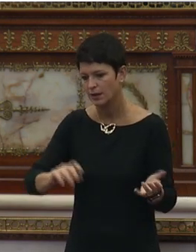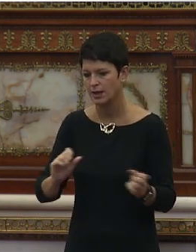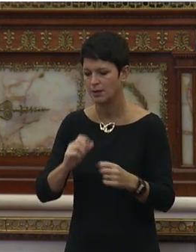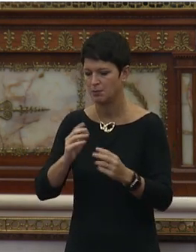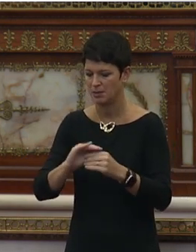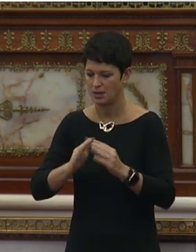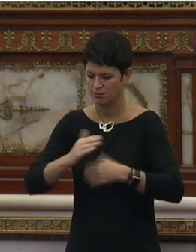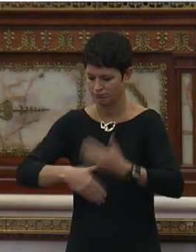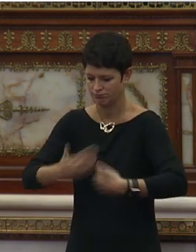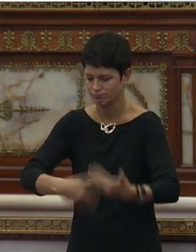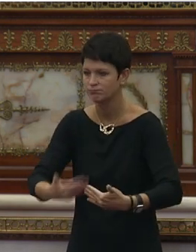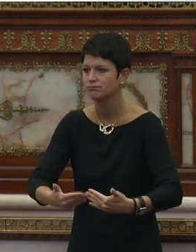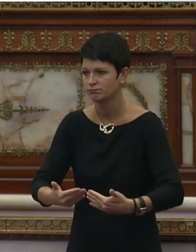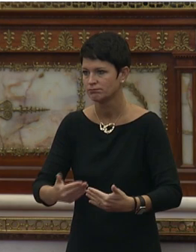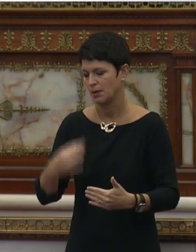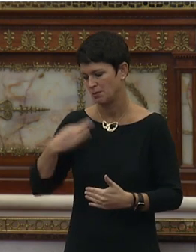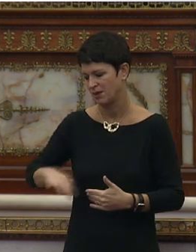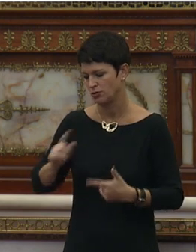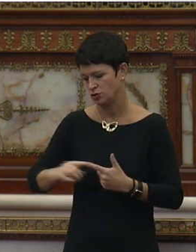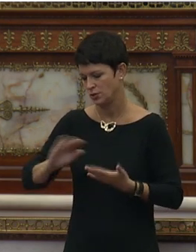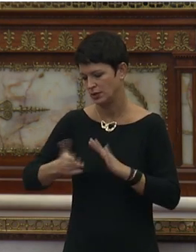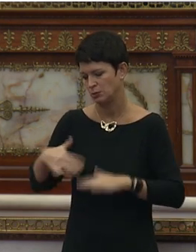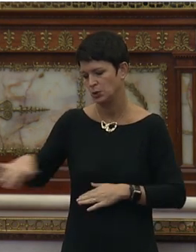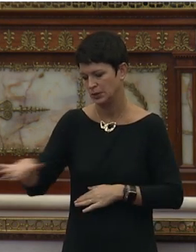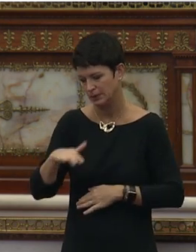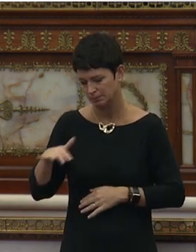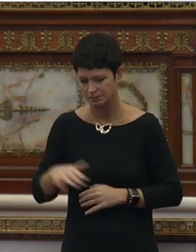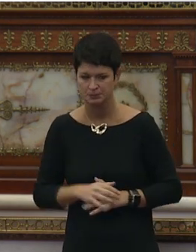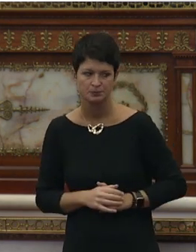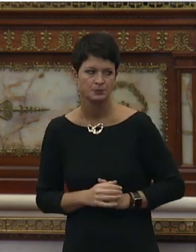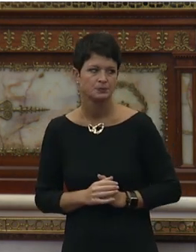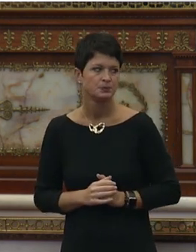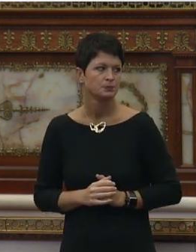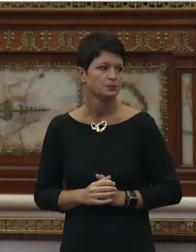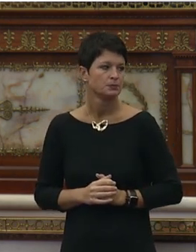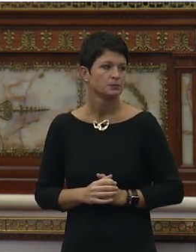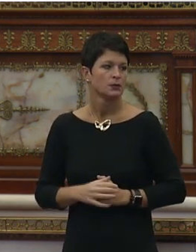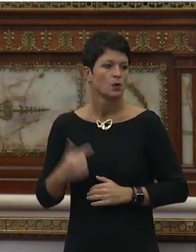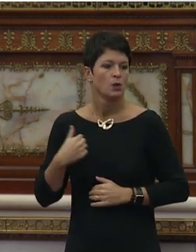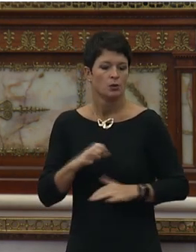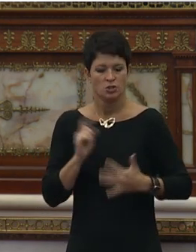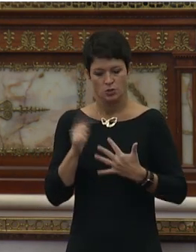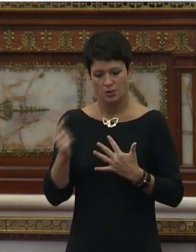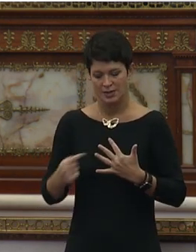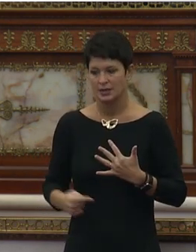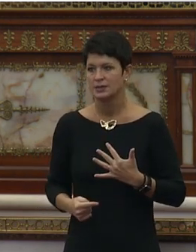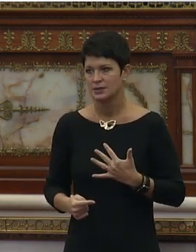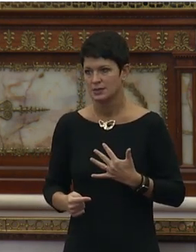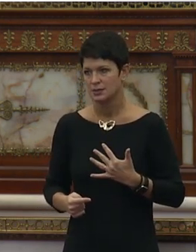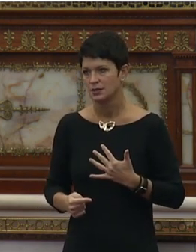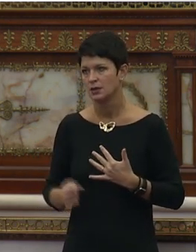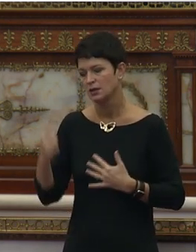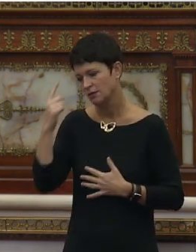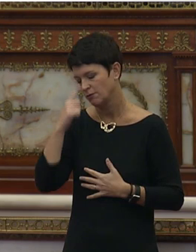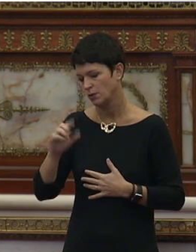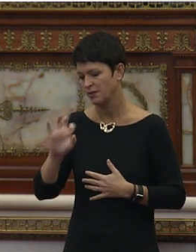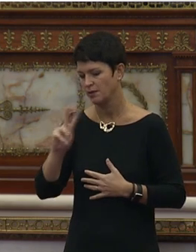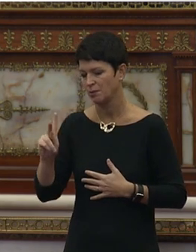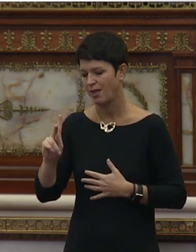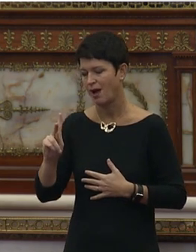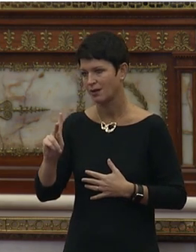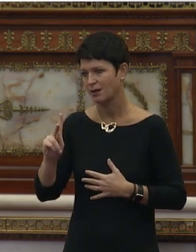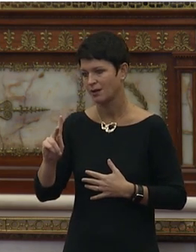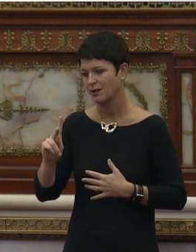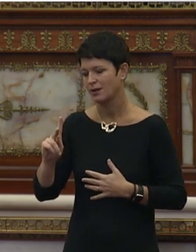useful and beneficial to the community. So we're going to be doing these. We, for the lot captains of